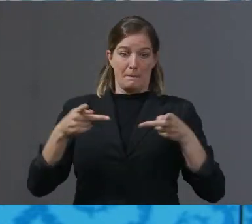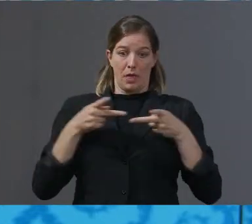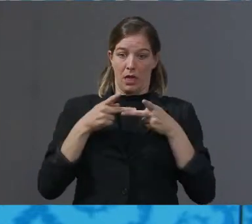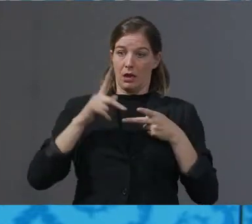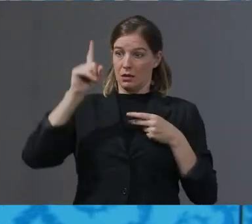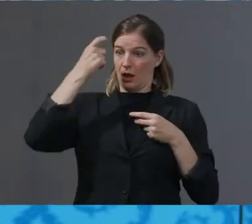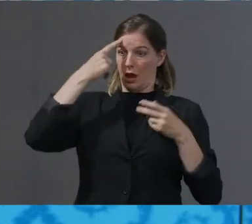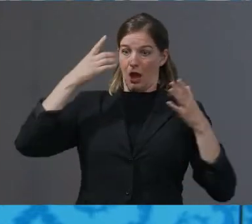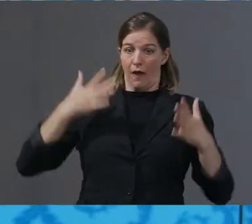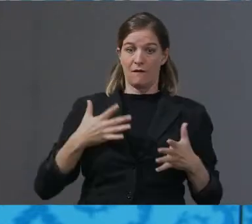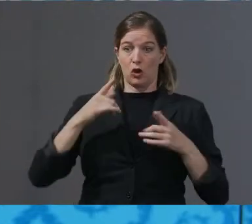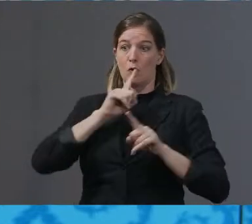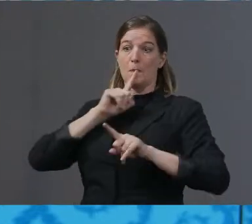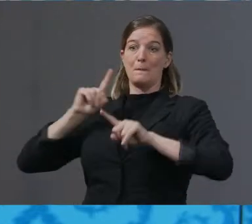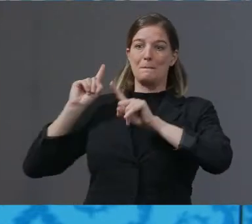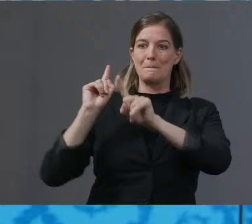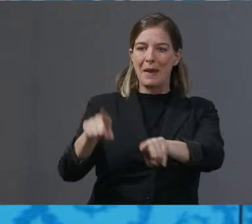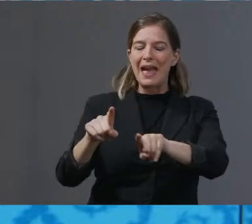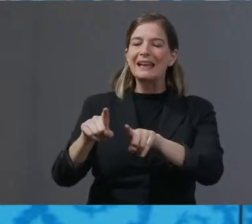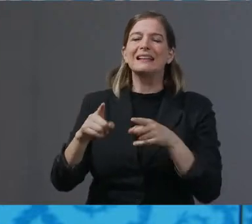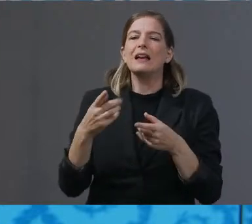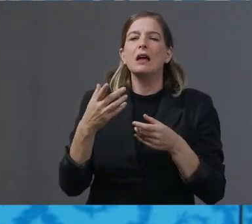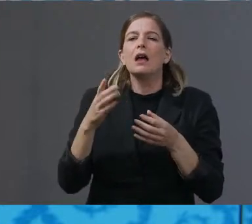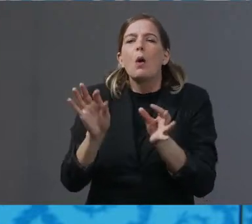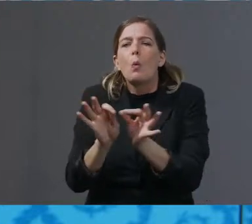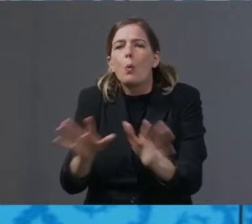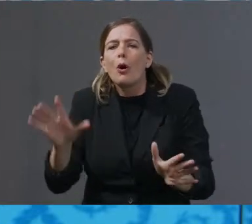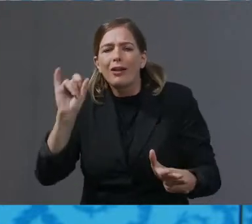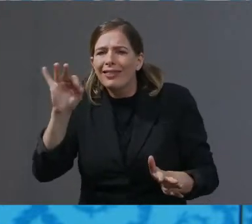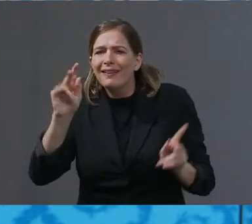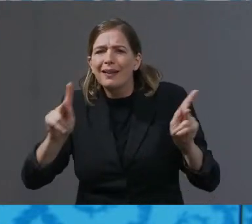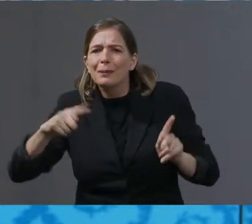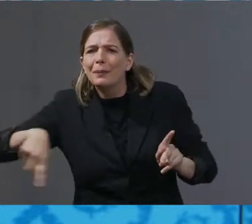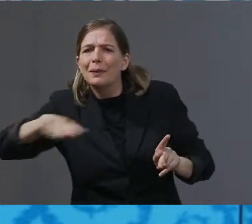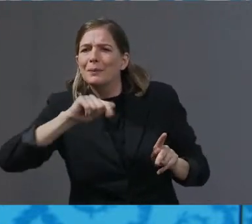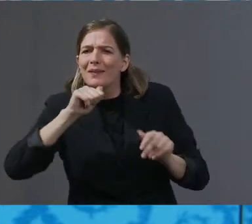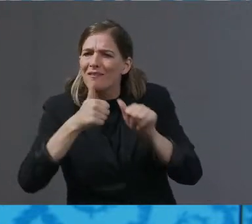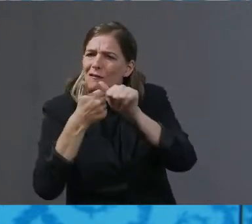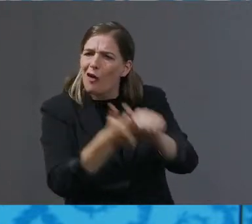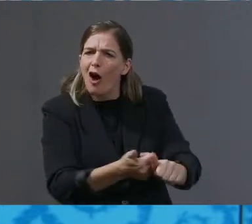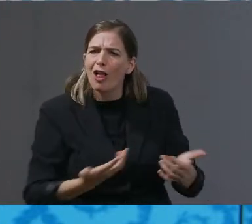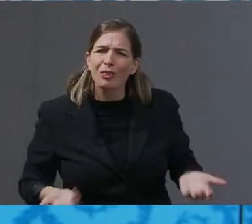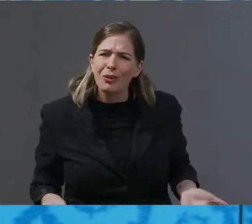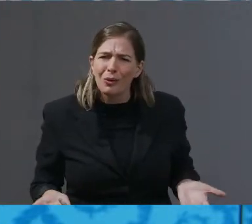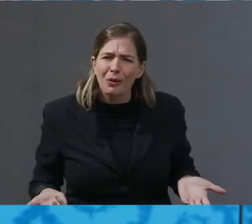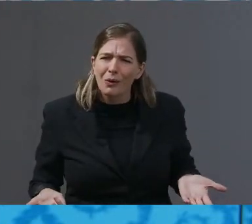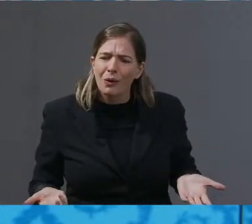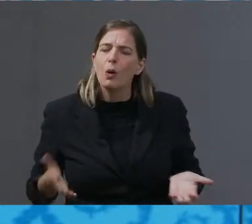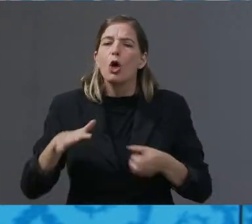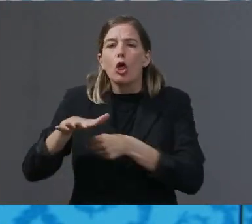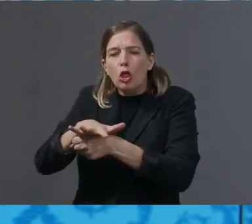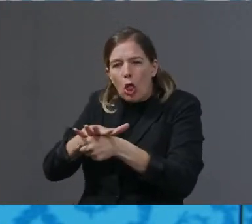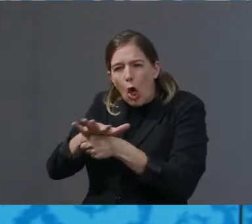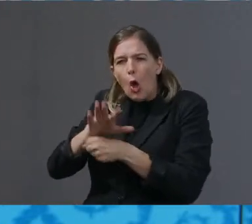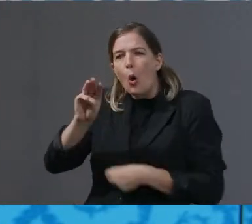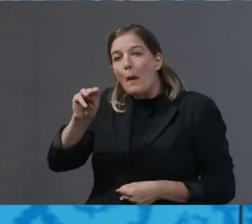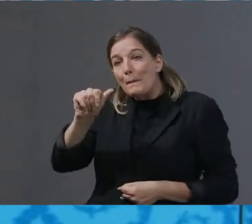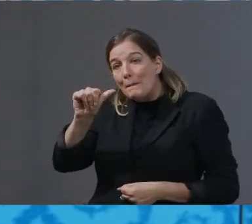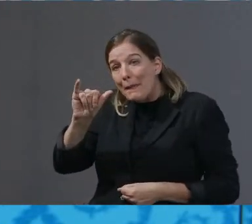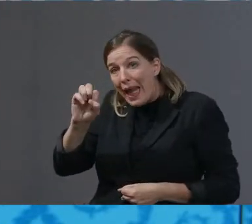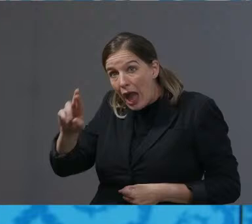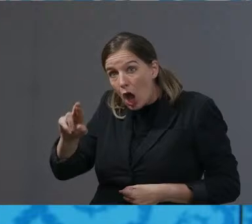have. The local leader, the mayor, the county supervisor has a much